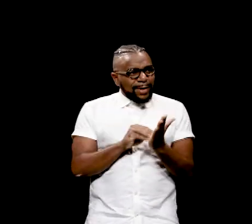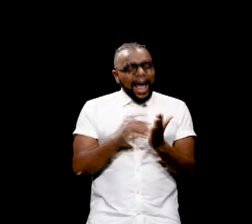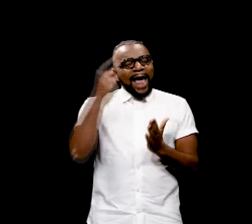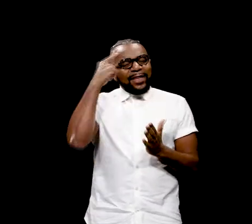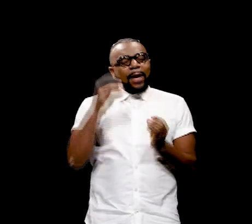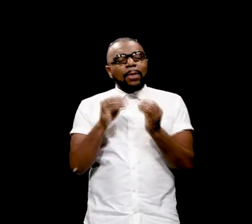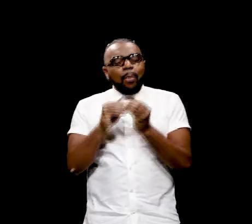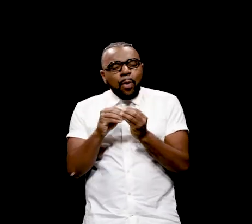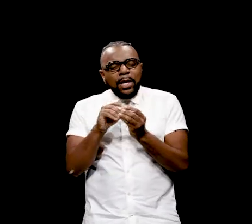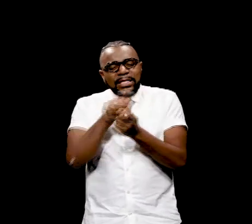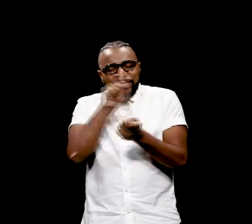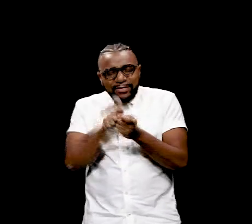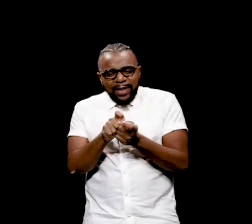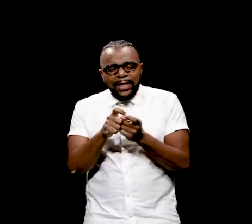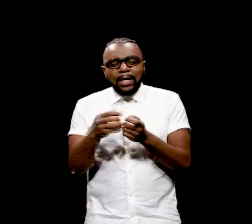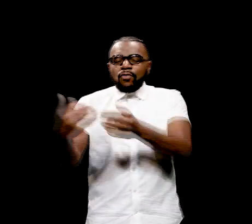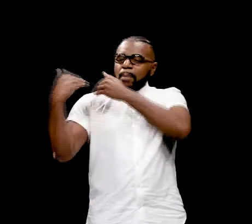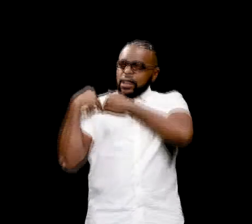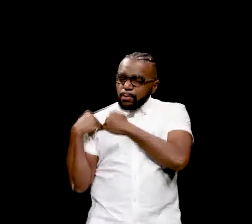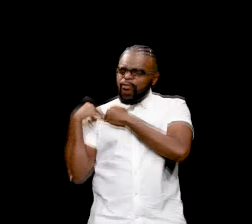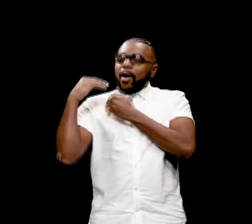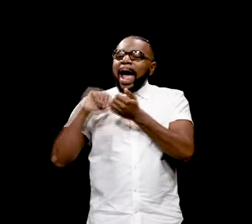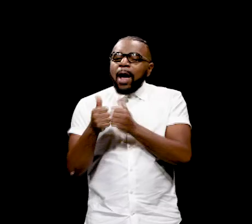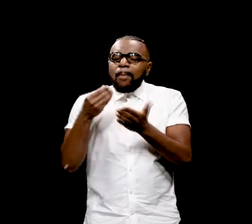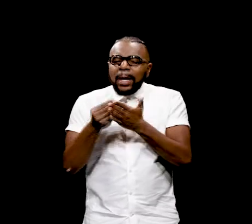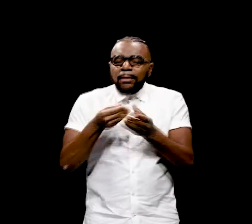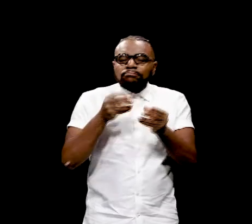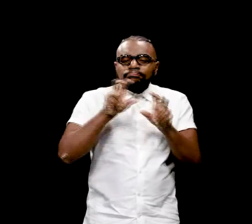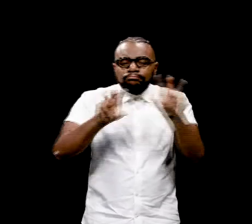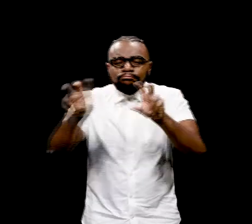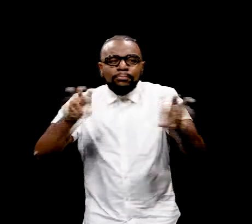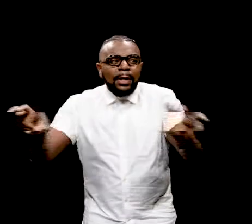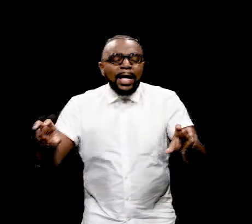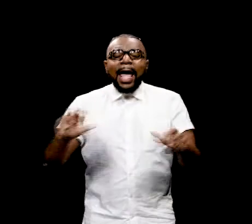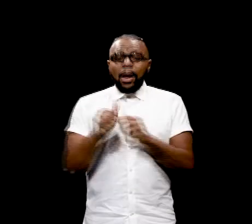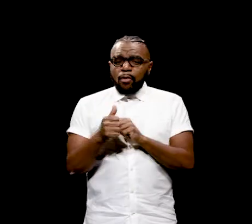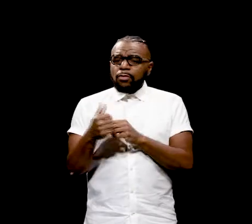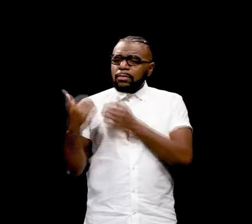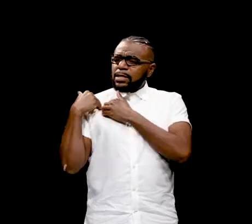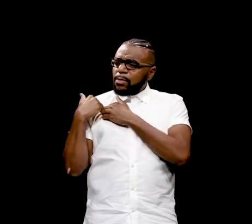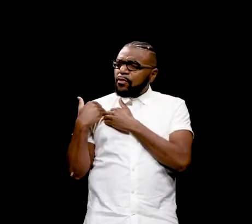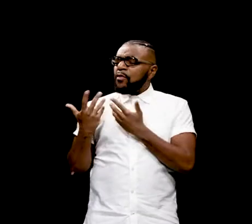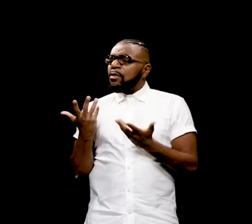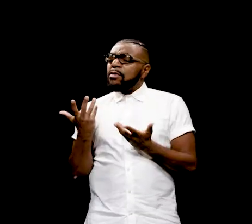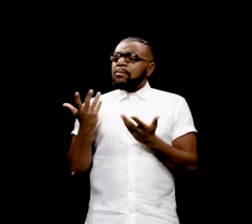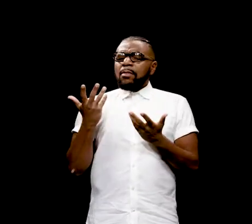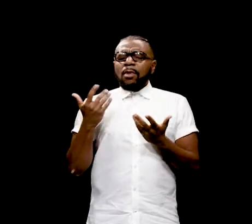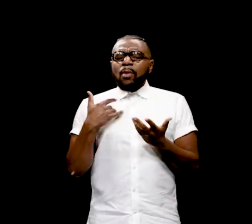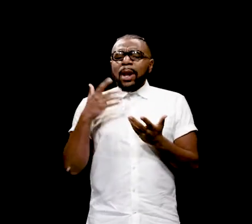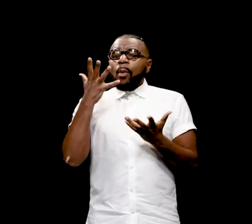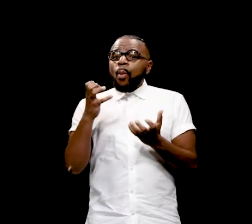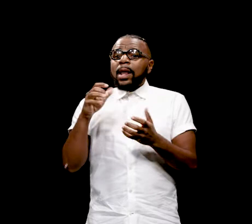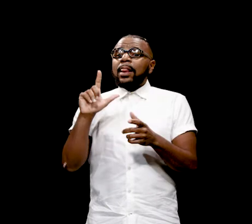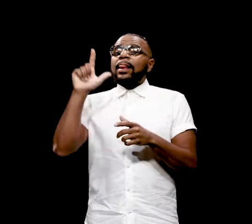more directly responsible for how these monies are spent and then also held accountable on the other side when I'm seeking an